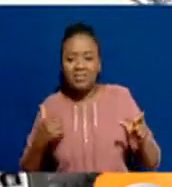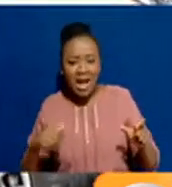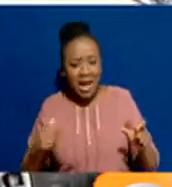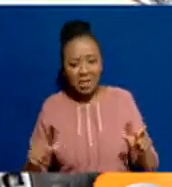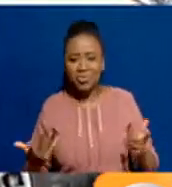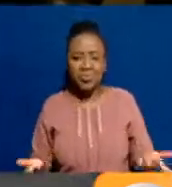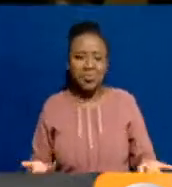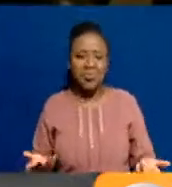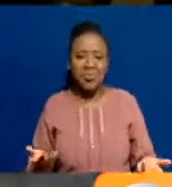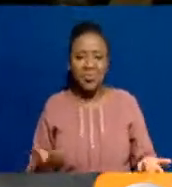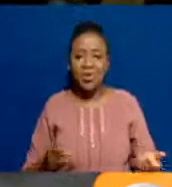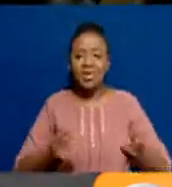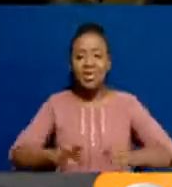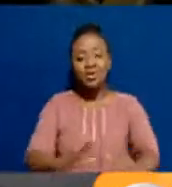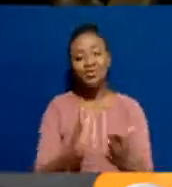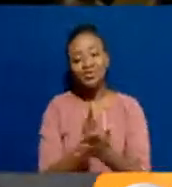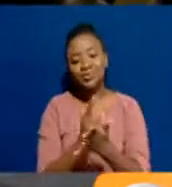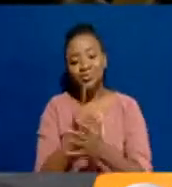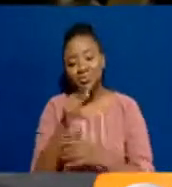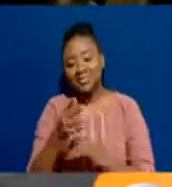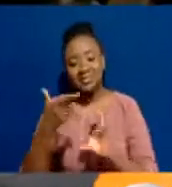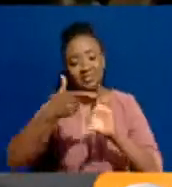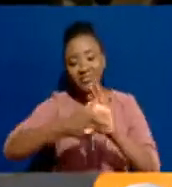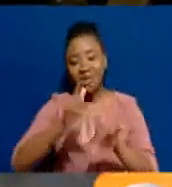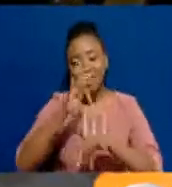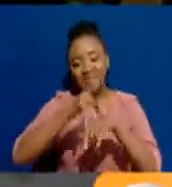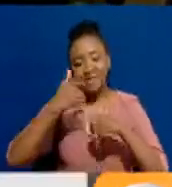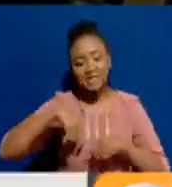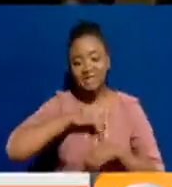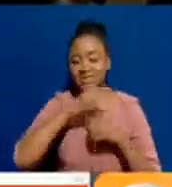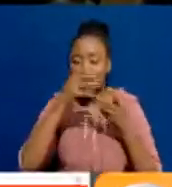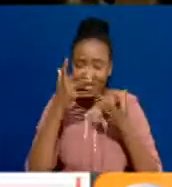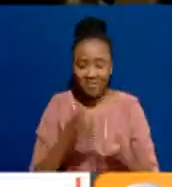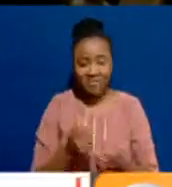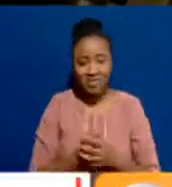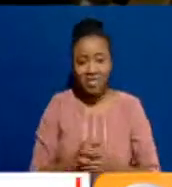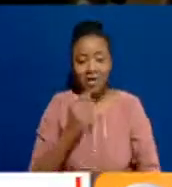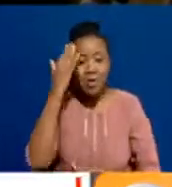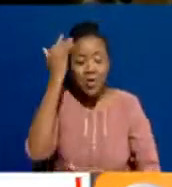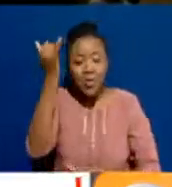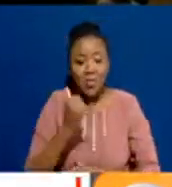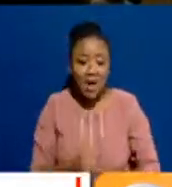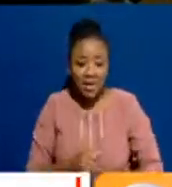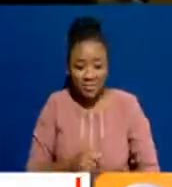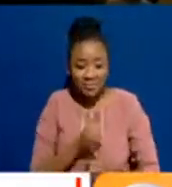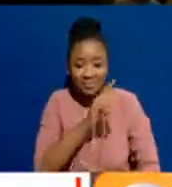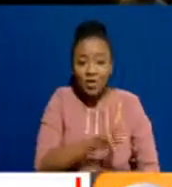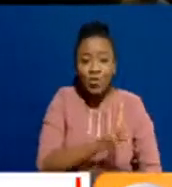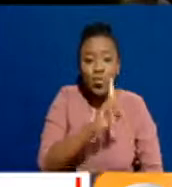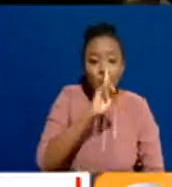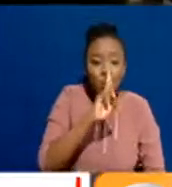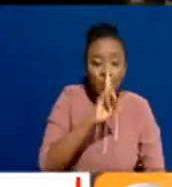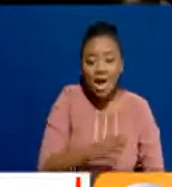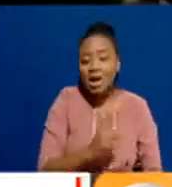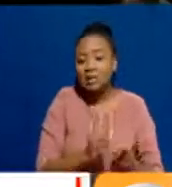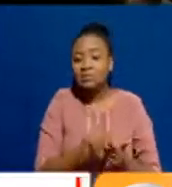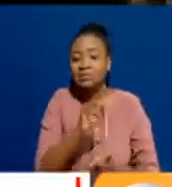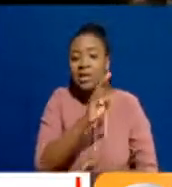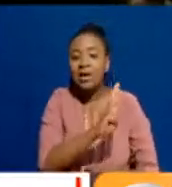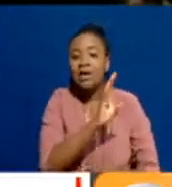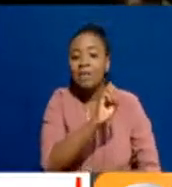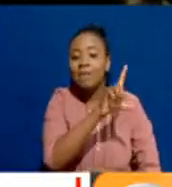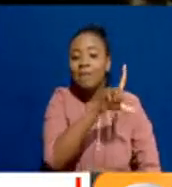earnings. Hii mafuta imetufinya sana. Oi, tafadhali, kwa sababu hata hii app ya Uber na Bolt haongezei